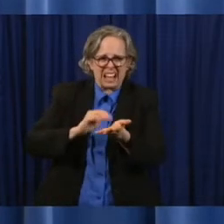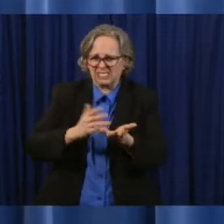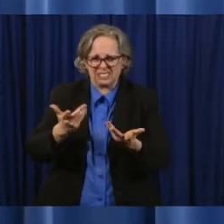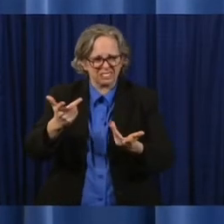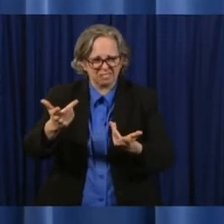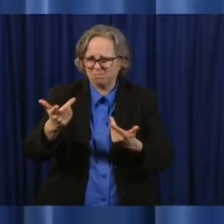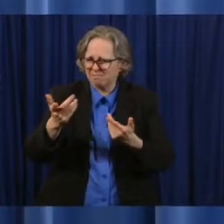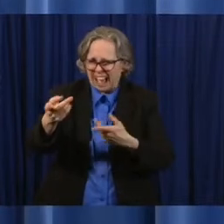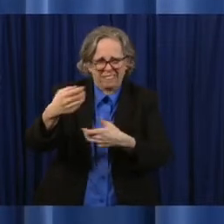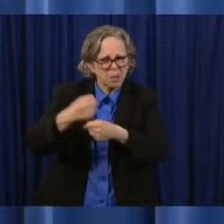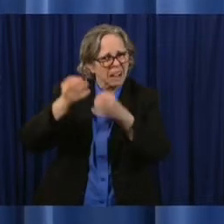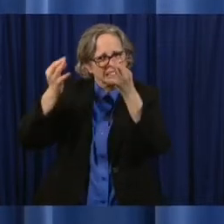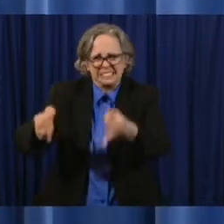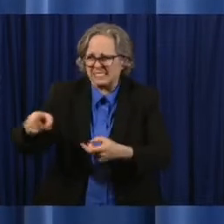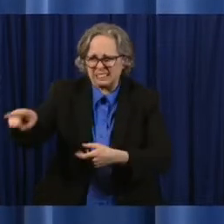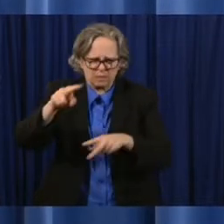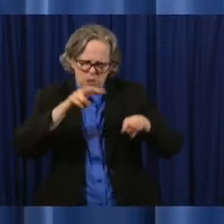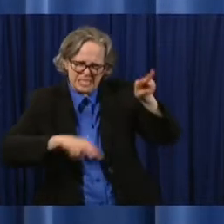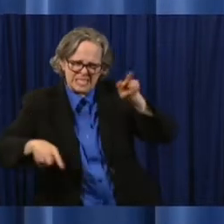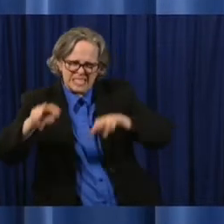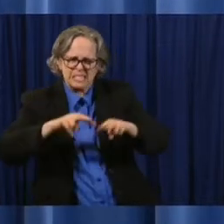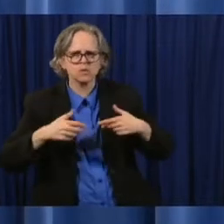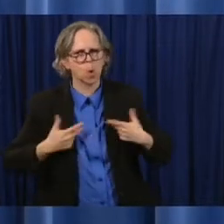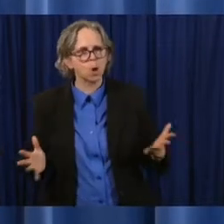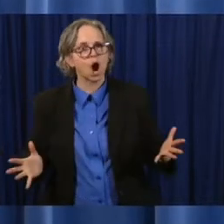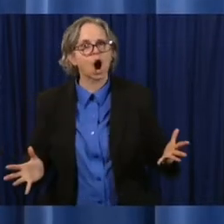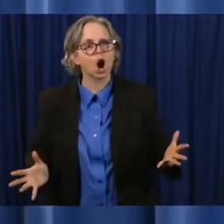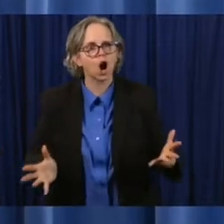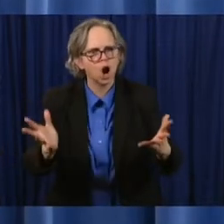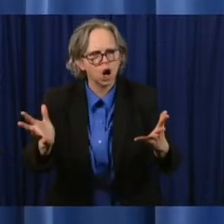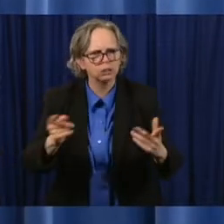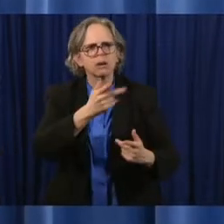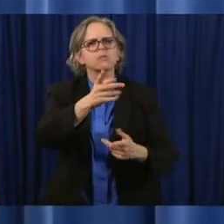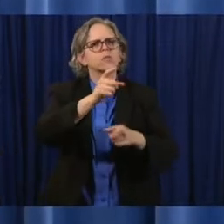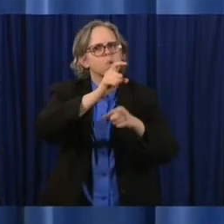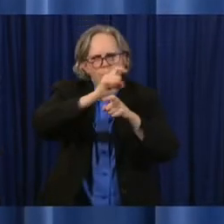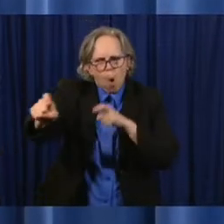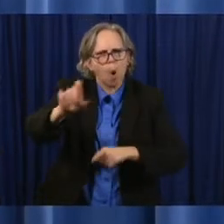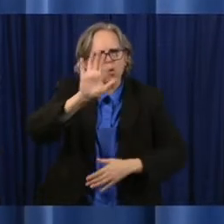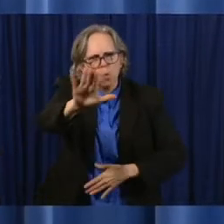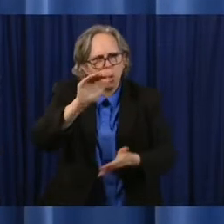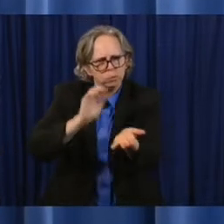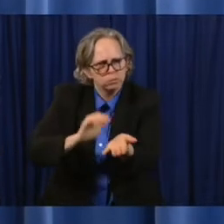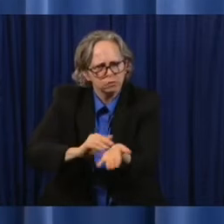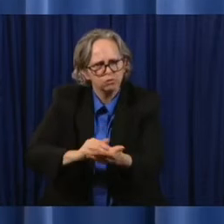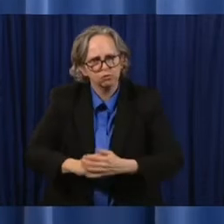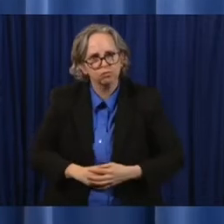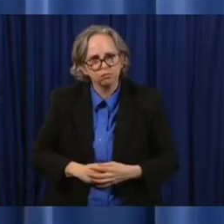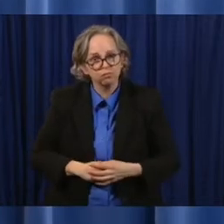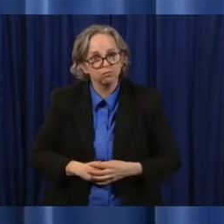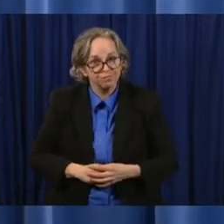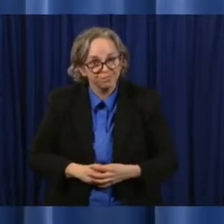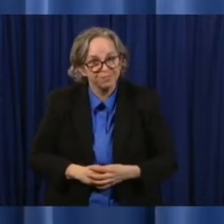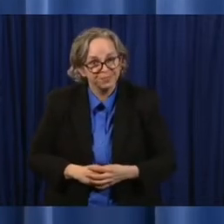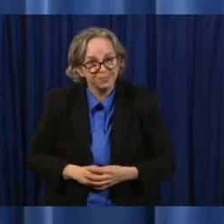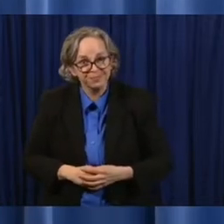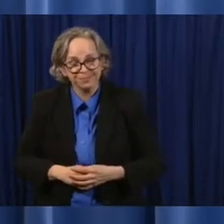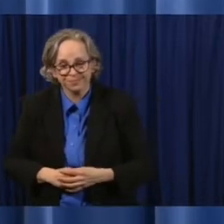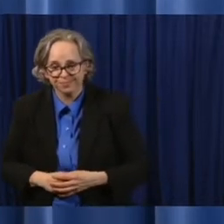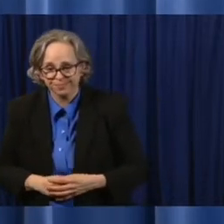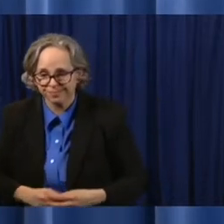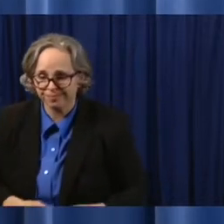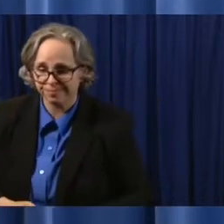of open this thing up and encourage people to take a look at that, and for the patients to get back with their doctors.